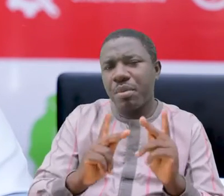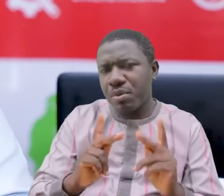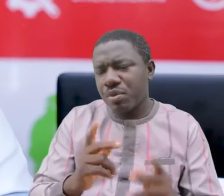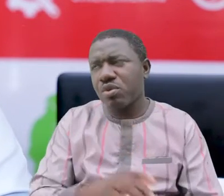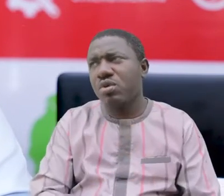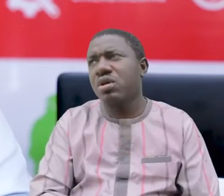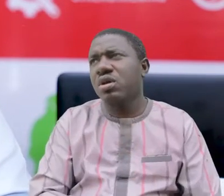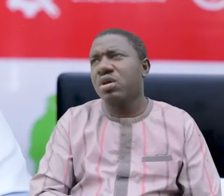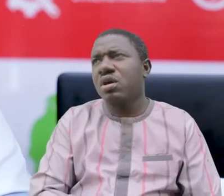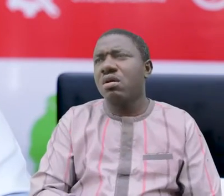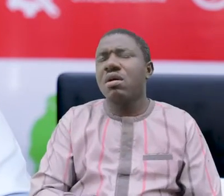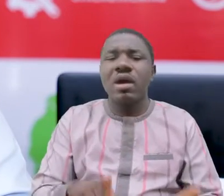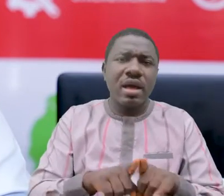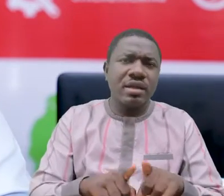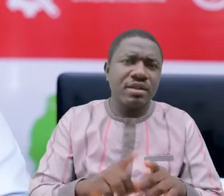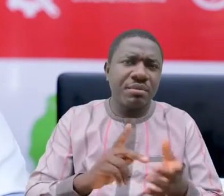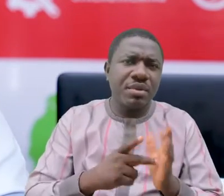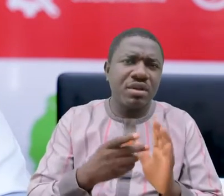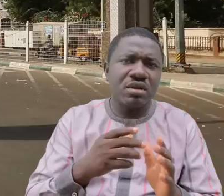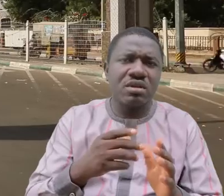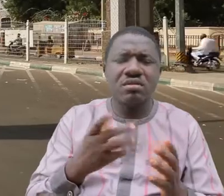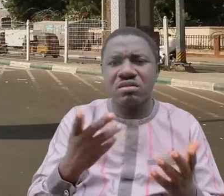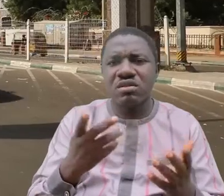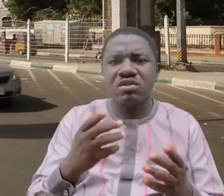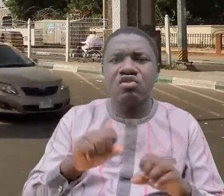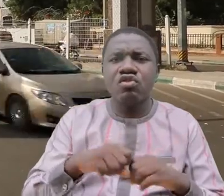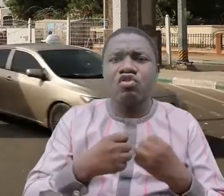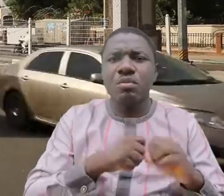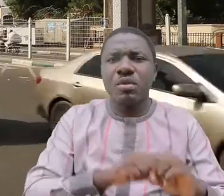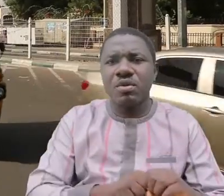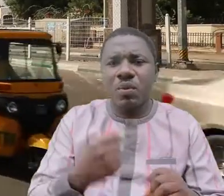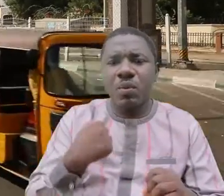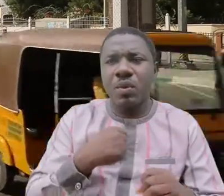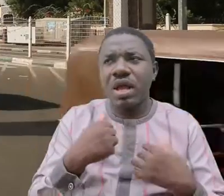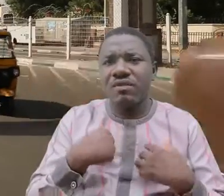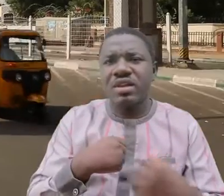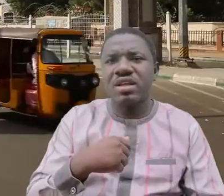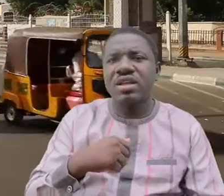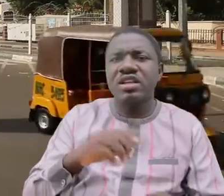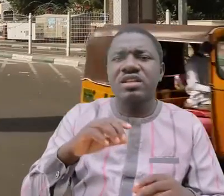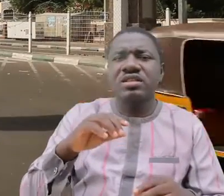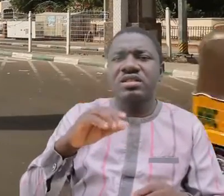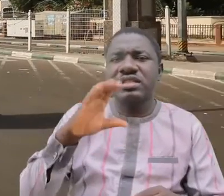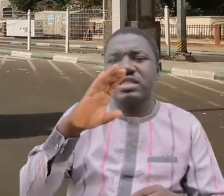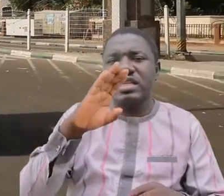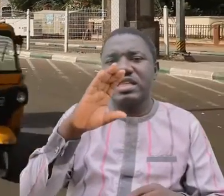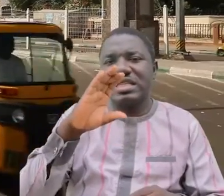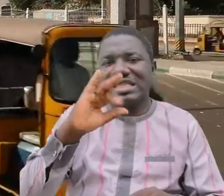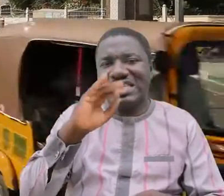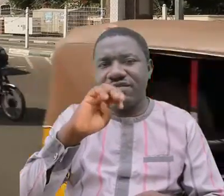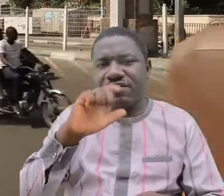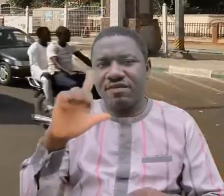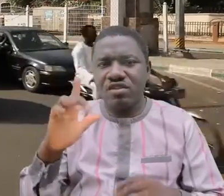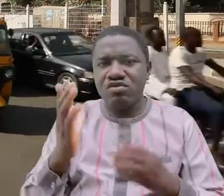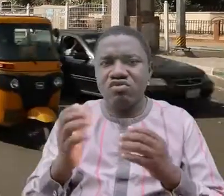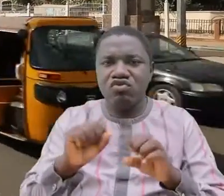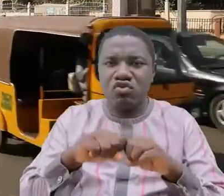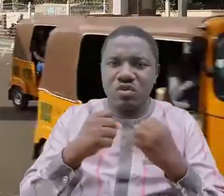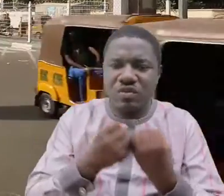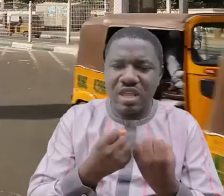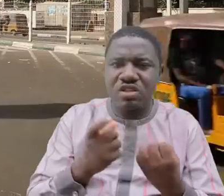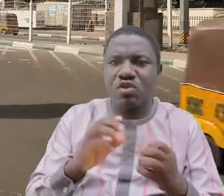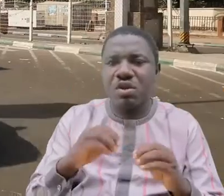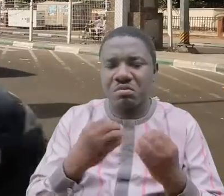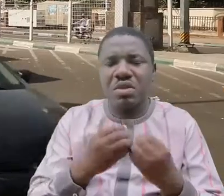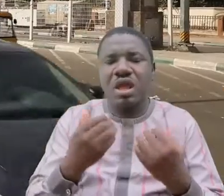amongst the vast majority of people as to the need for social protection. We have a CSO platform in the state